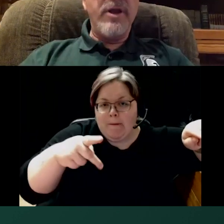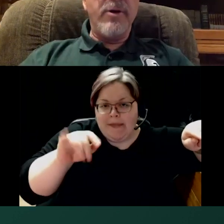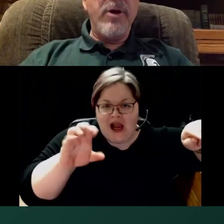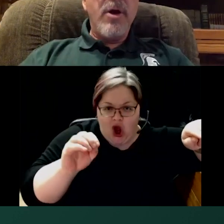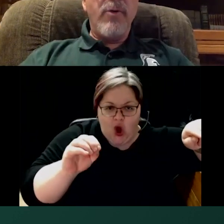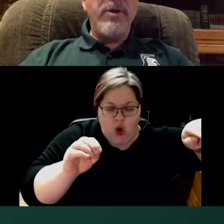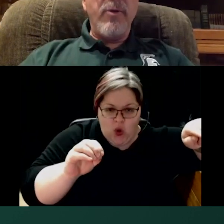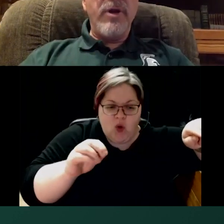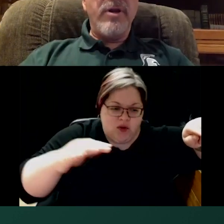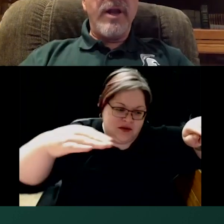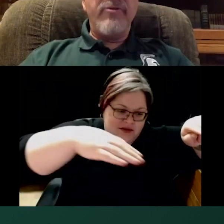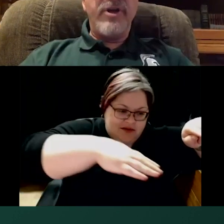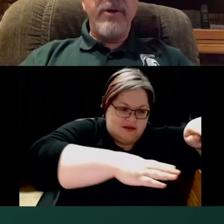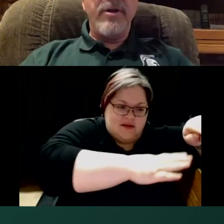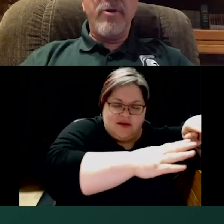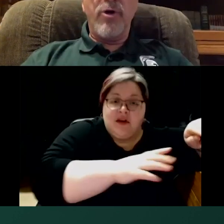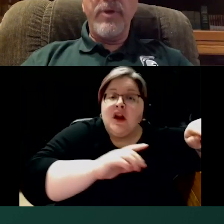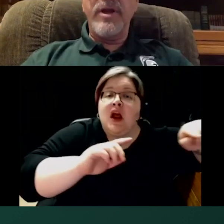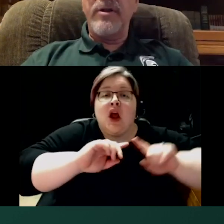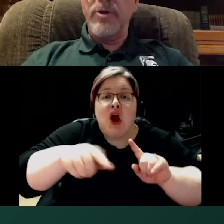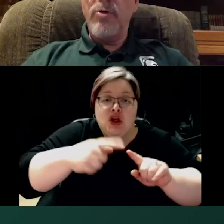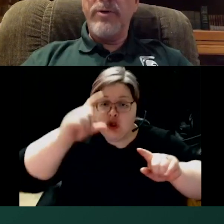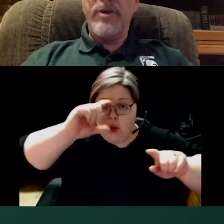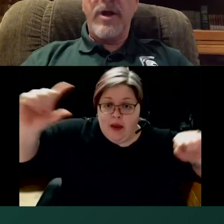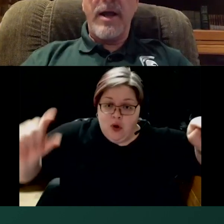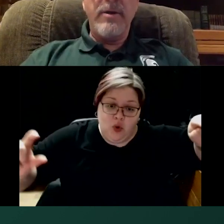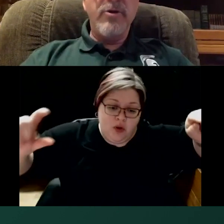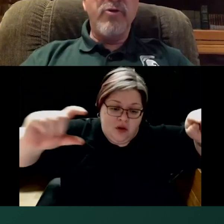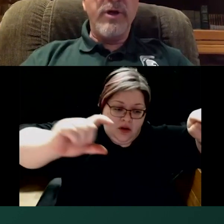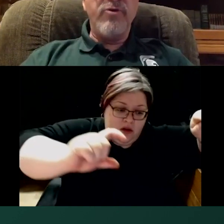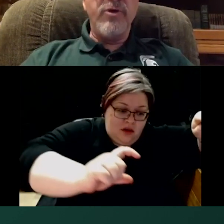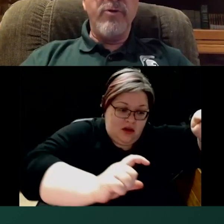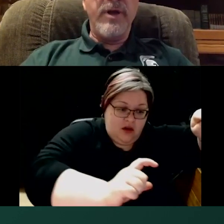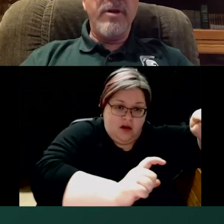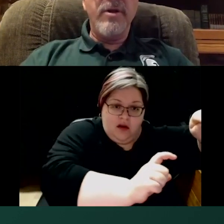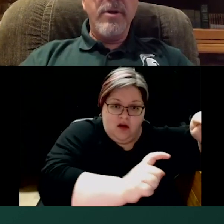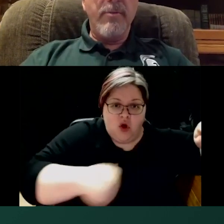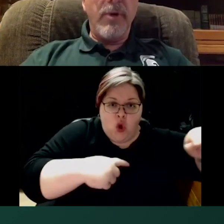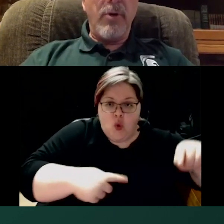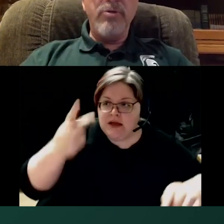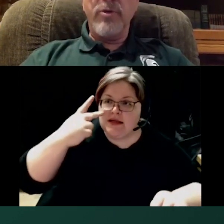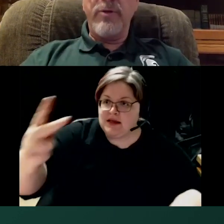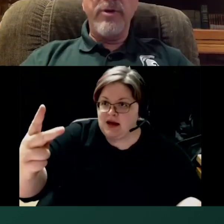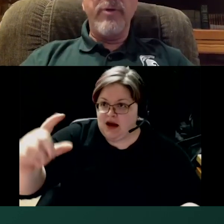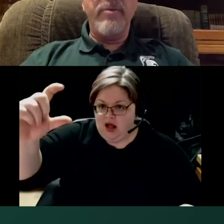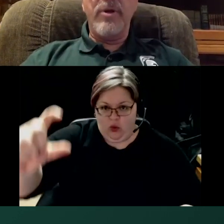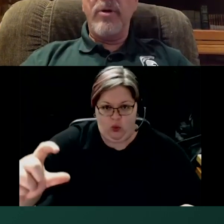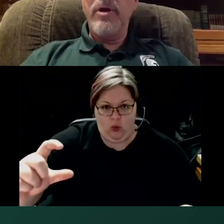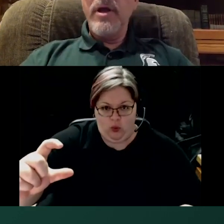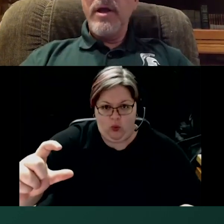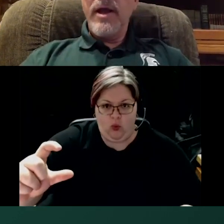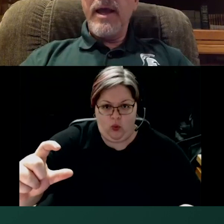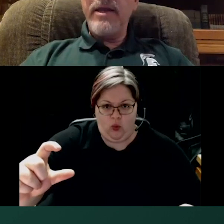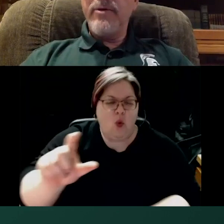travels here, when the moon is in Sagittarius and Scorpius, it's low in the sky, 22 degrees below, 23 degrees